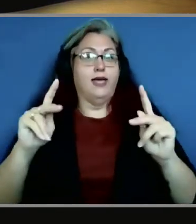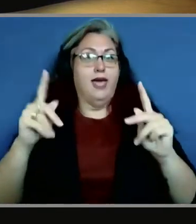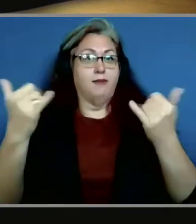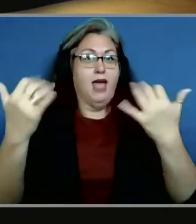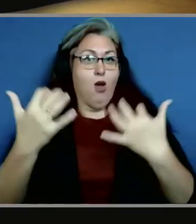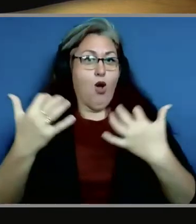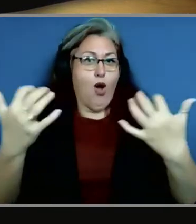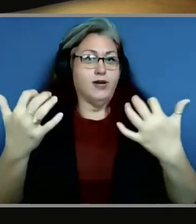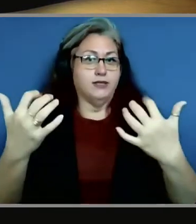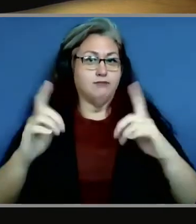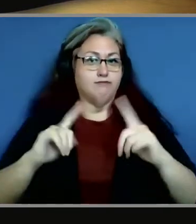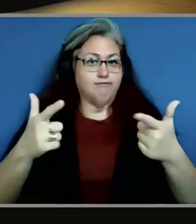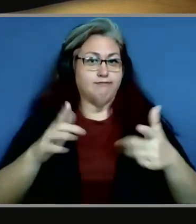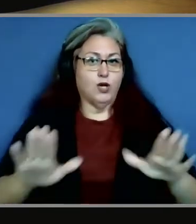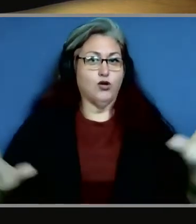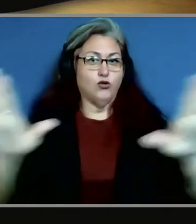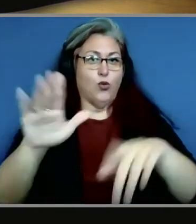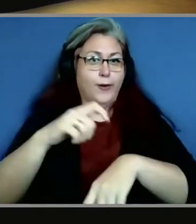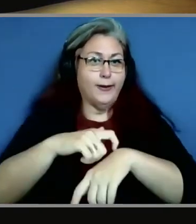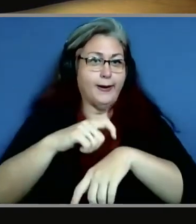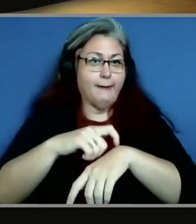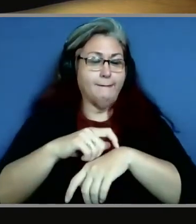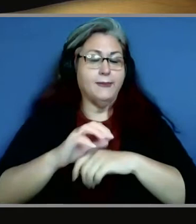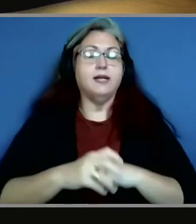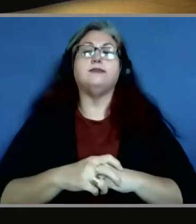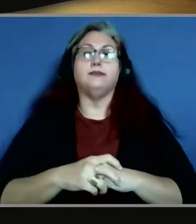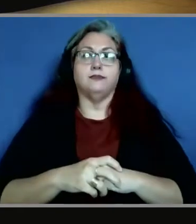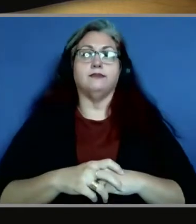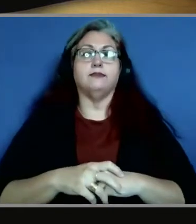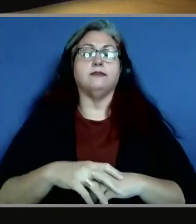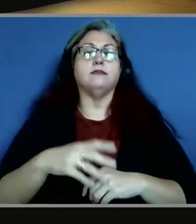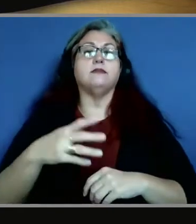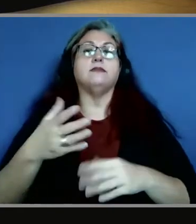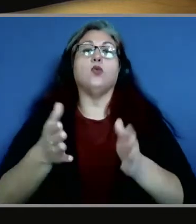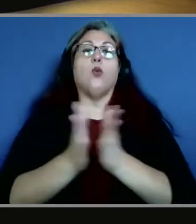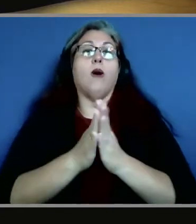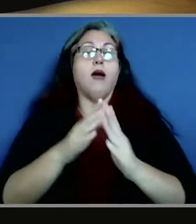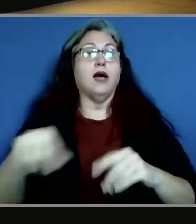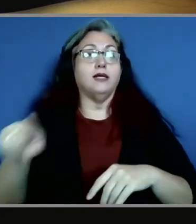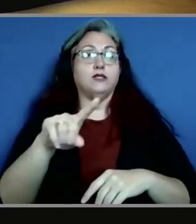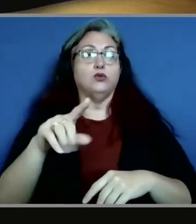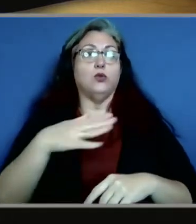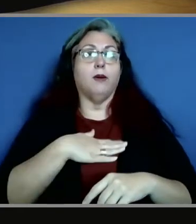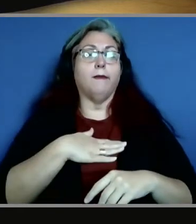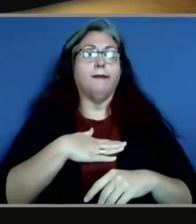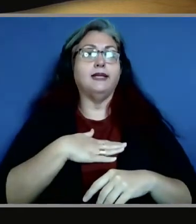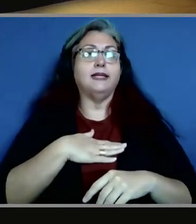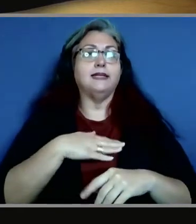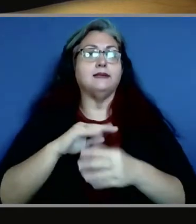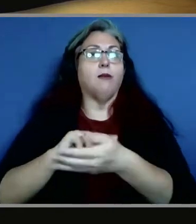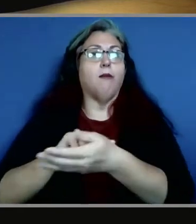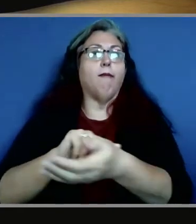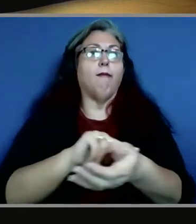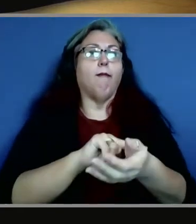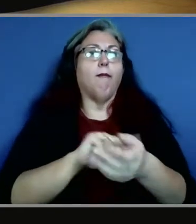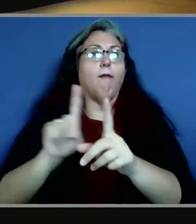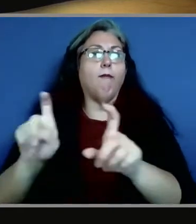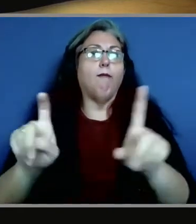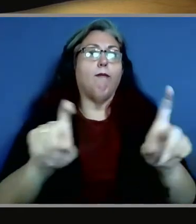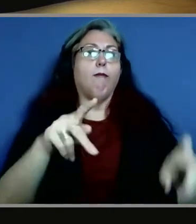it is your turn. We would like to poll the Zoom